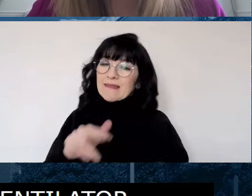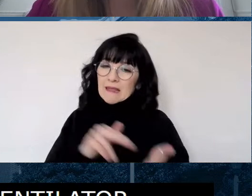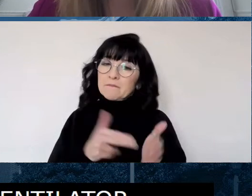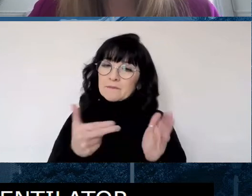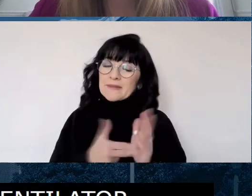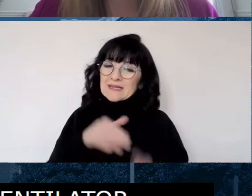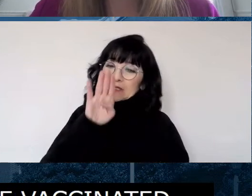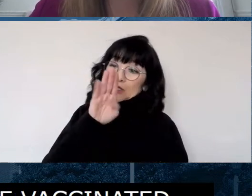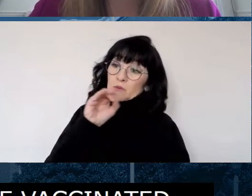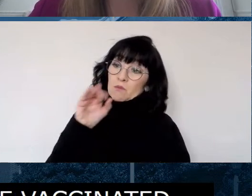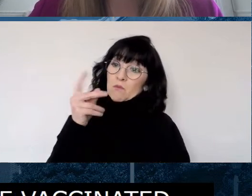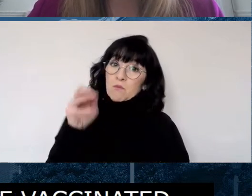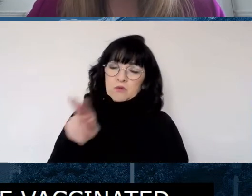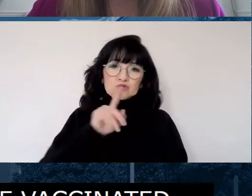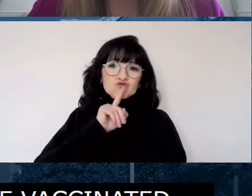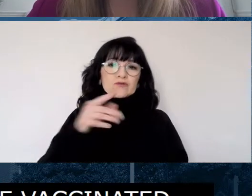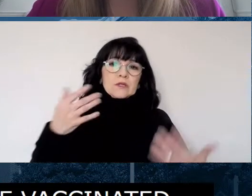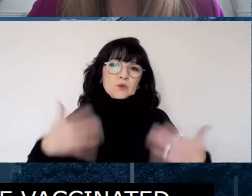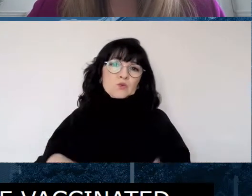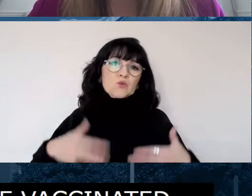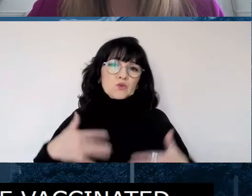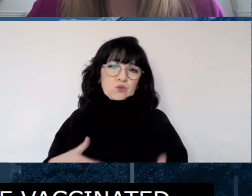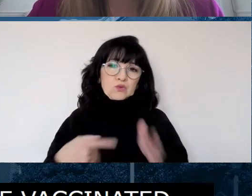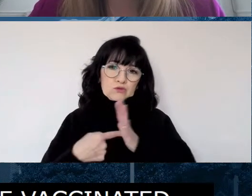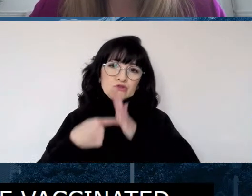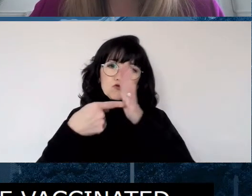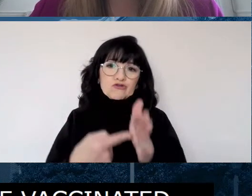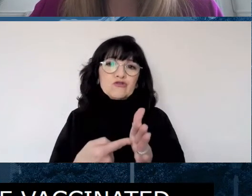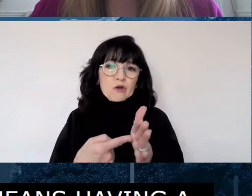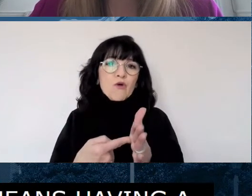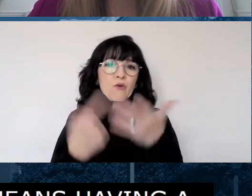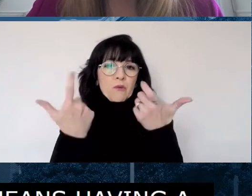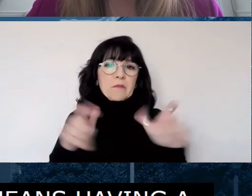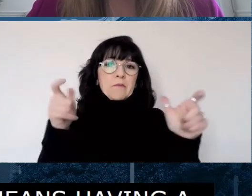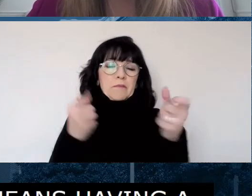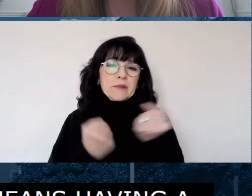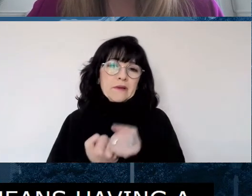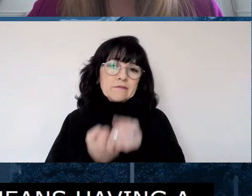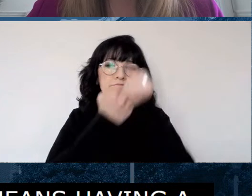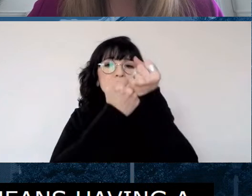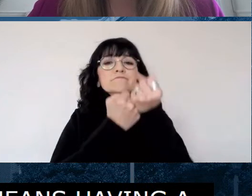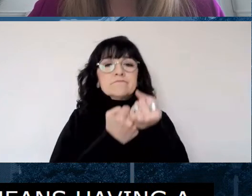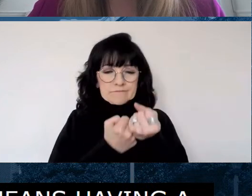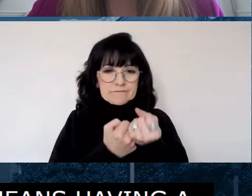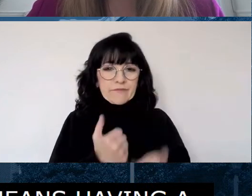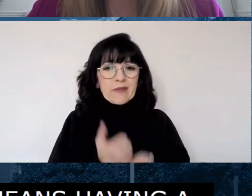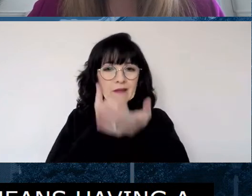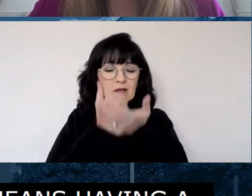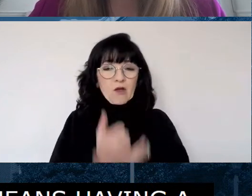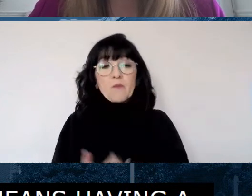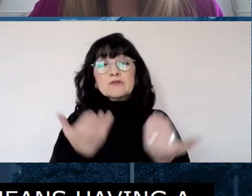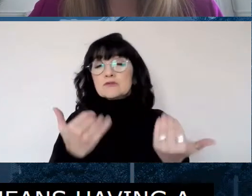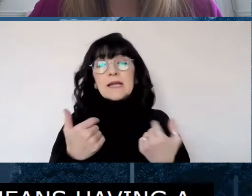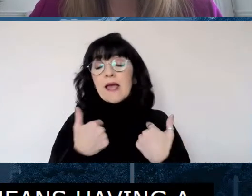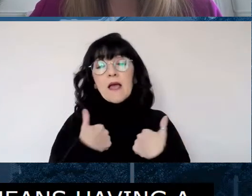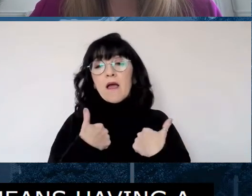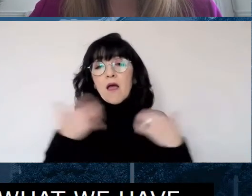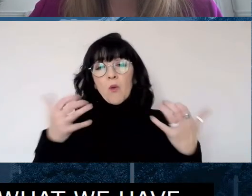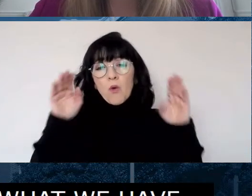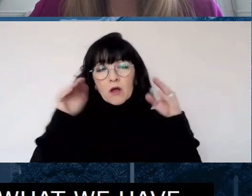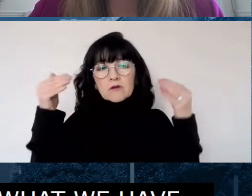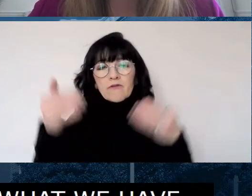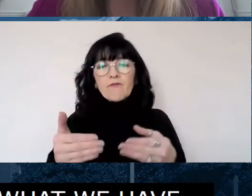So let's talk a little bit about what we have seen recently here in Delaware. Between January 7th